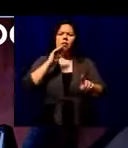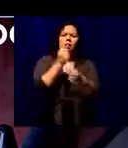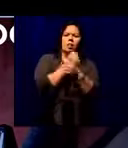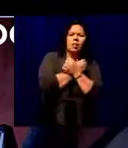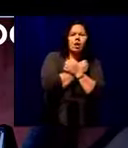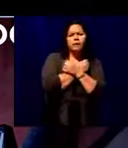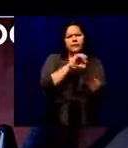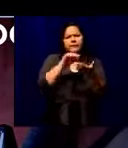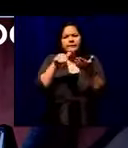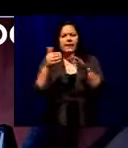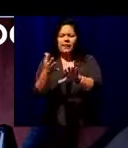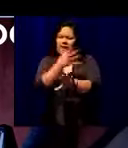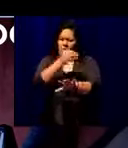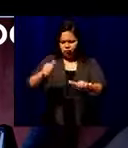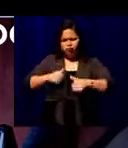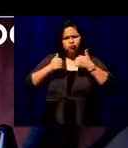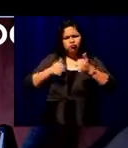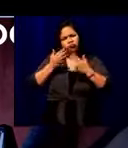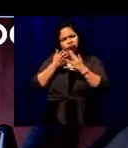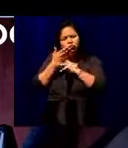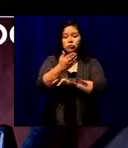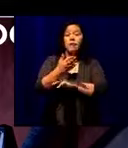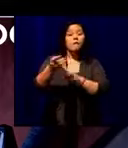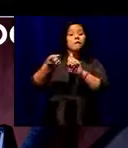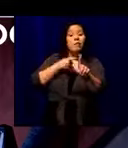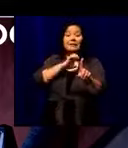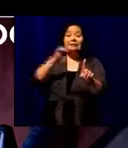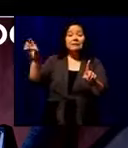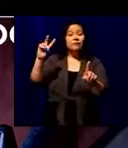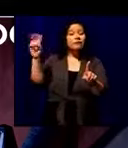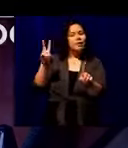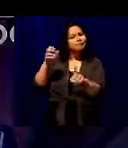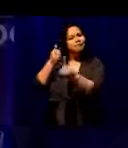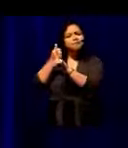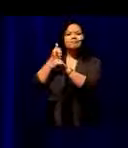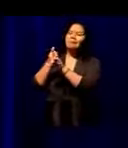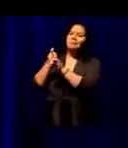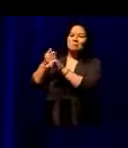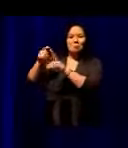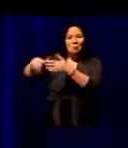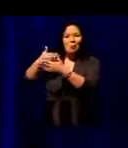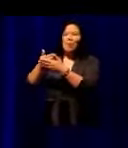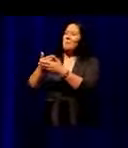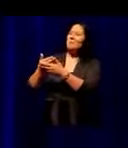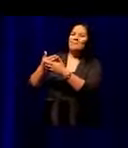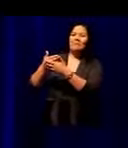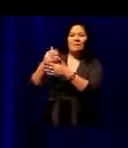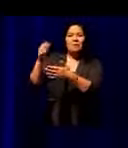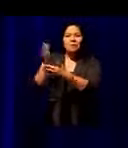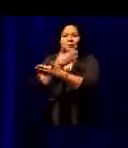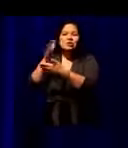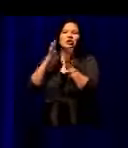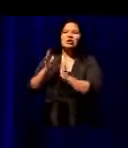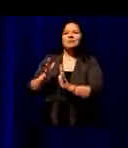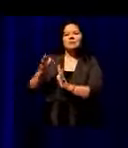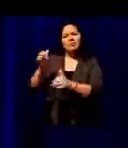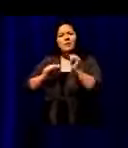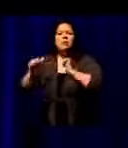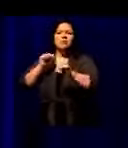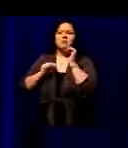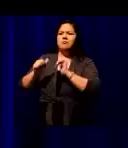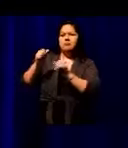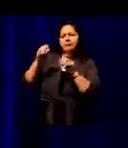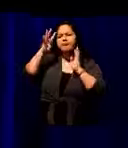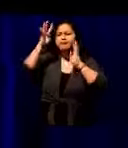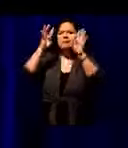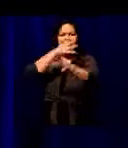survival from East Van's own beloved musician, composer, theater maker, and performer. Veda